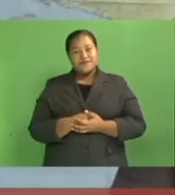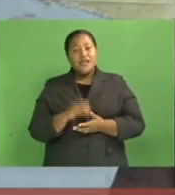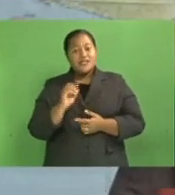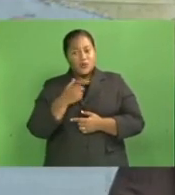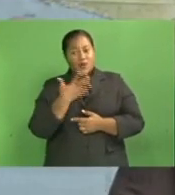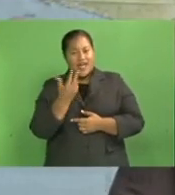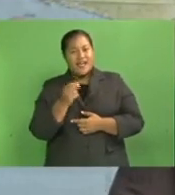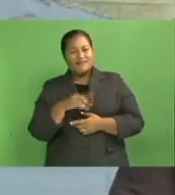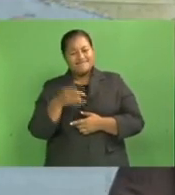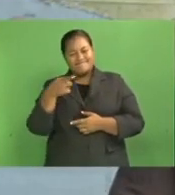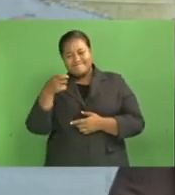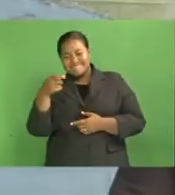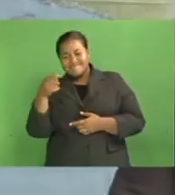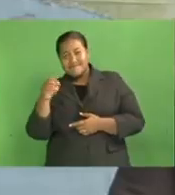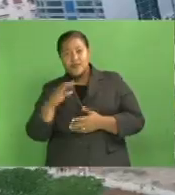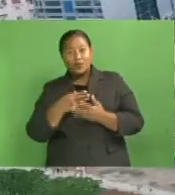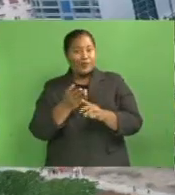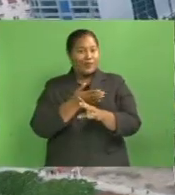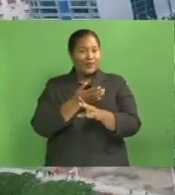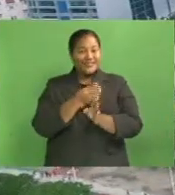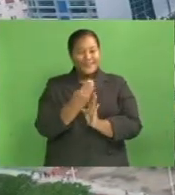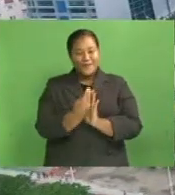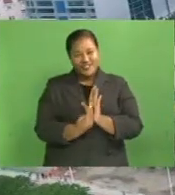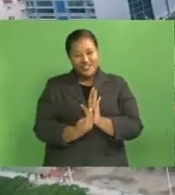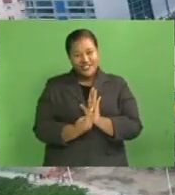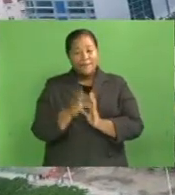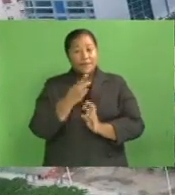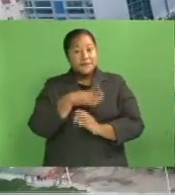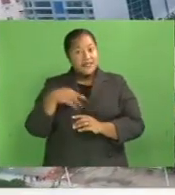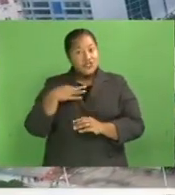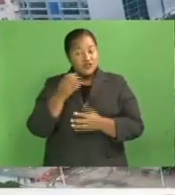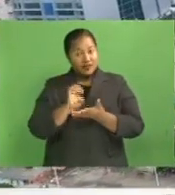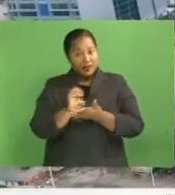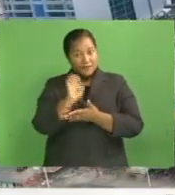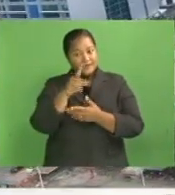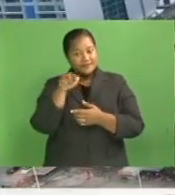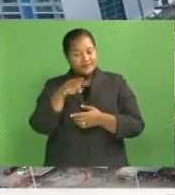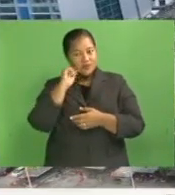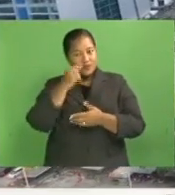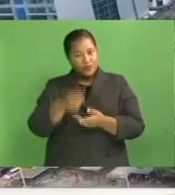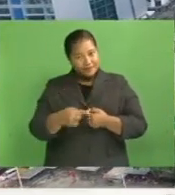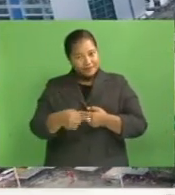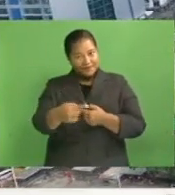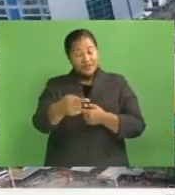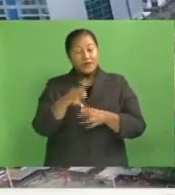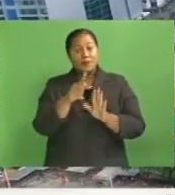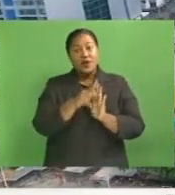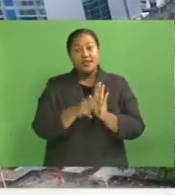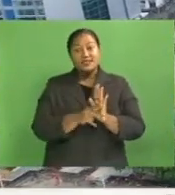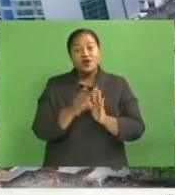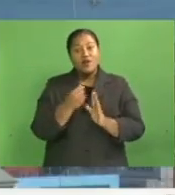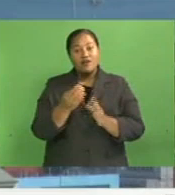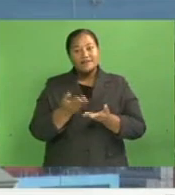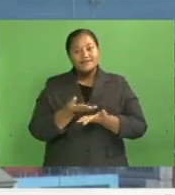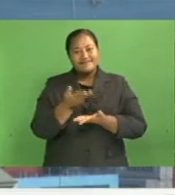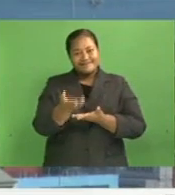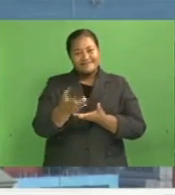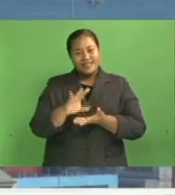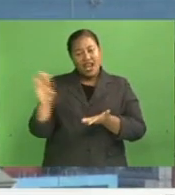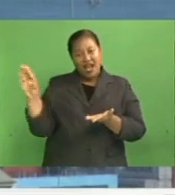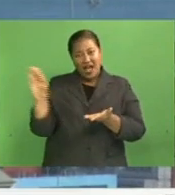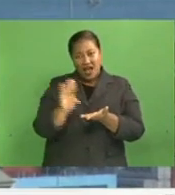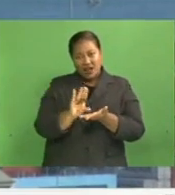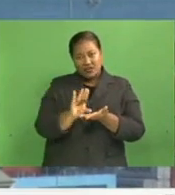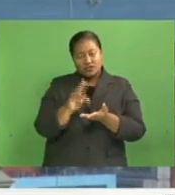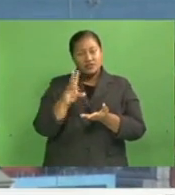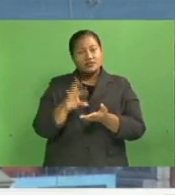reduction in our previous budget. The Ministry of Economy is likely to maintain its policy of directing larger portions of the budget